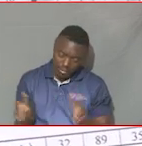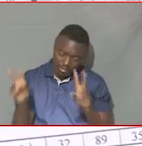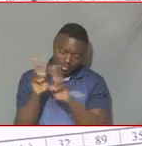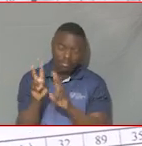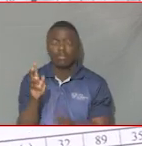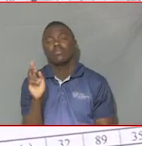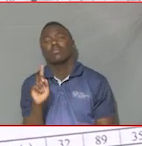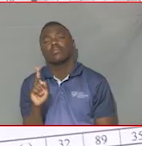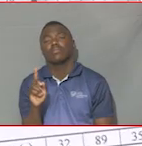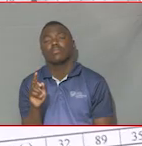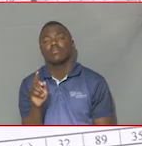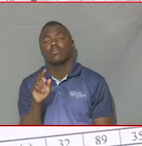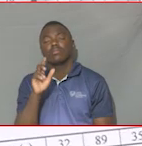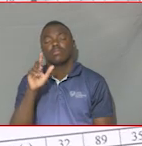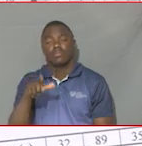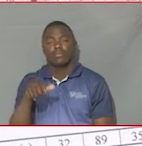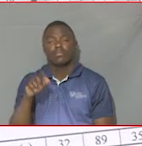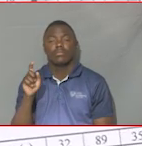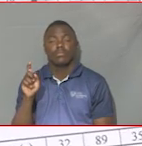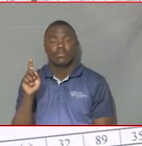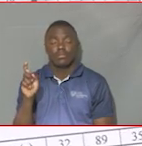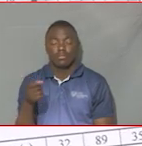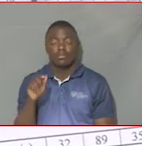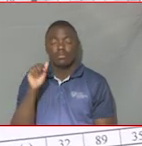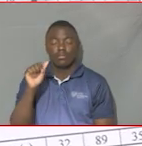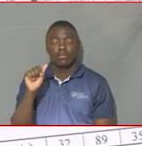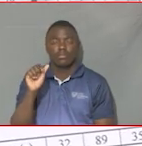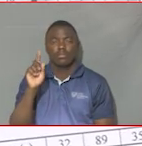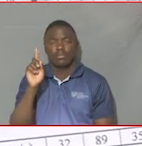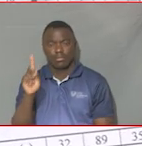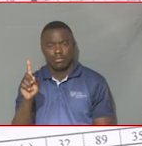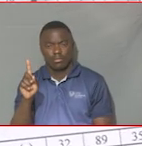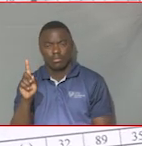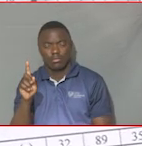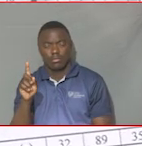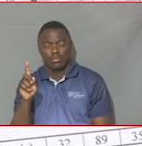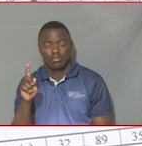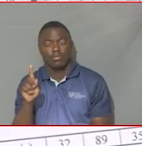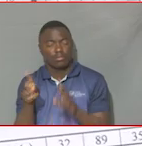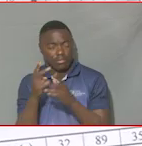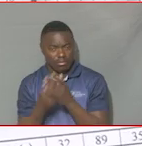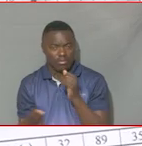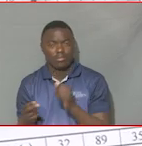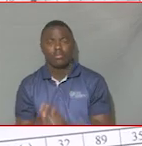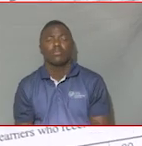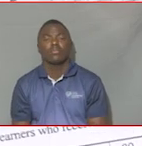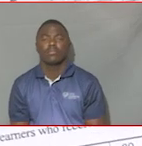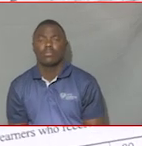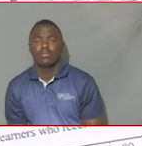of 17,61, which is, if you round it off, it is 18 votes. Now